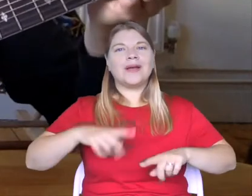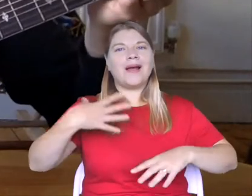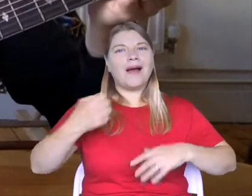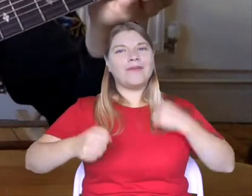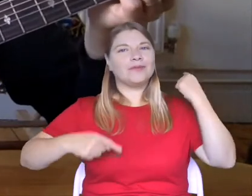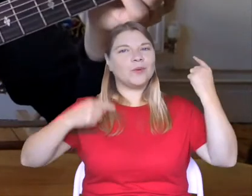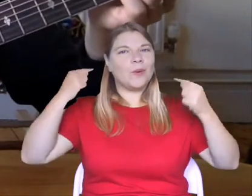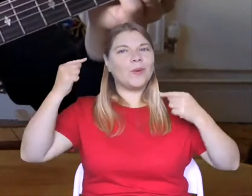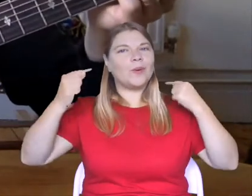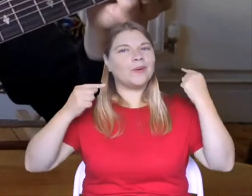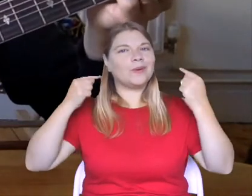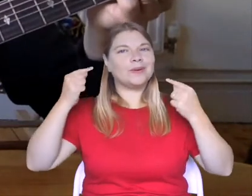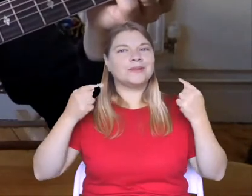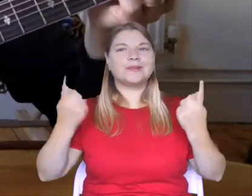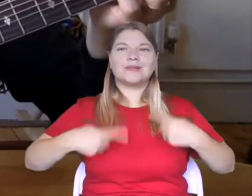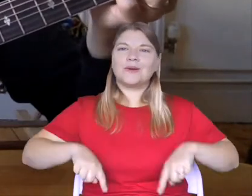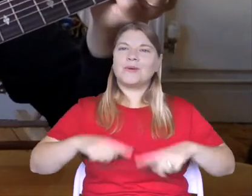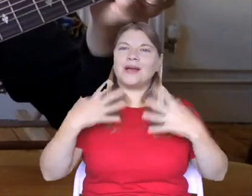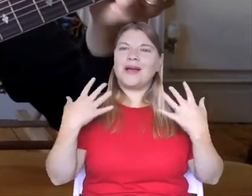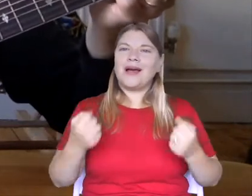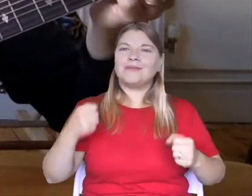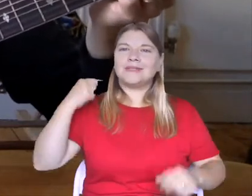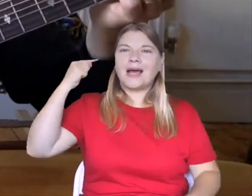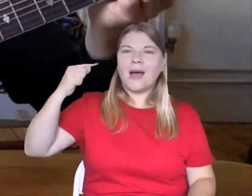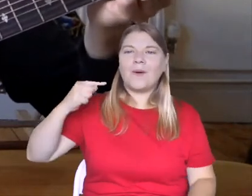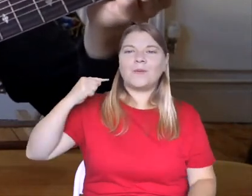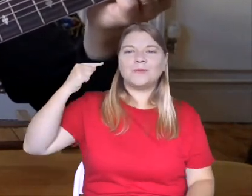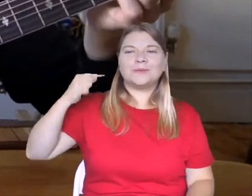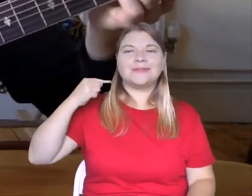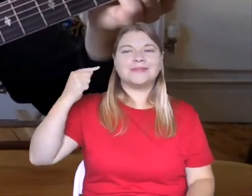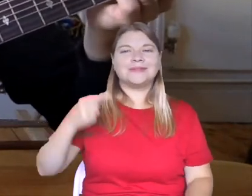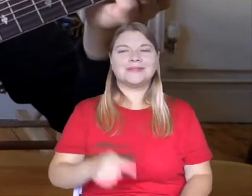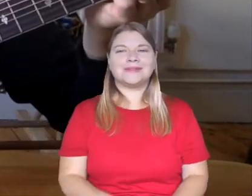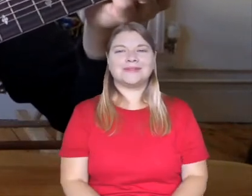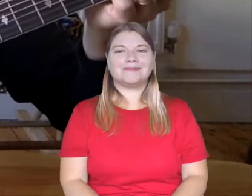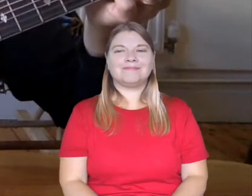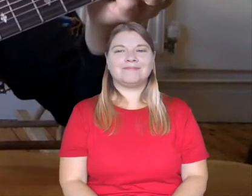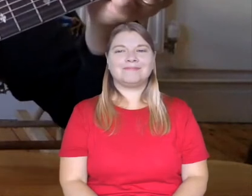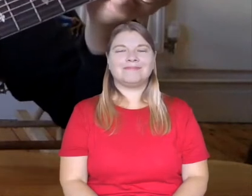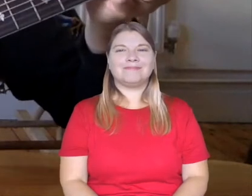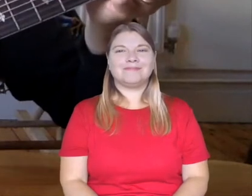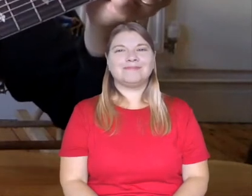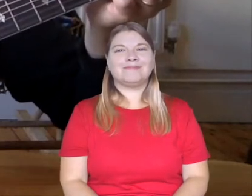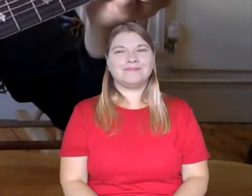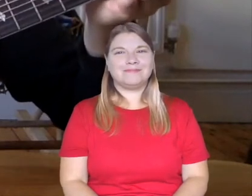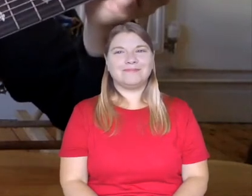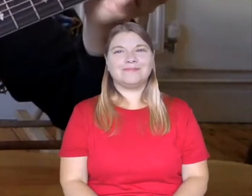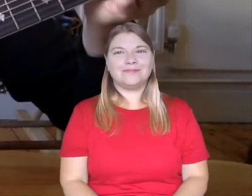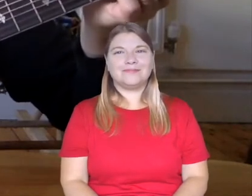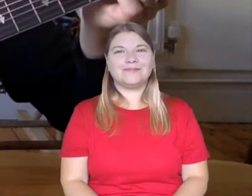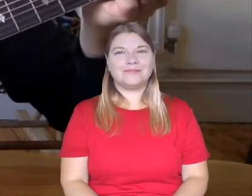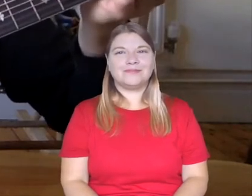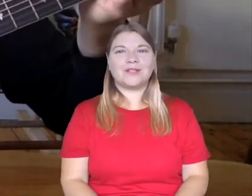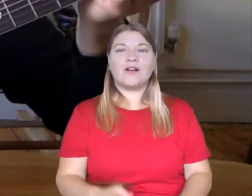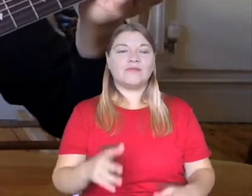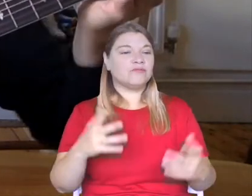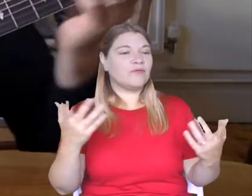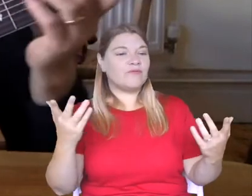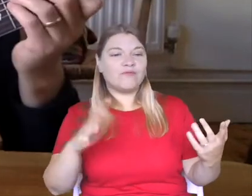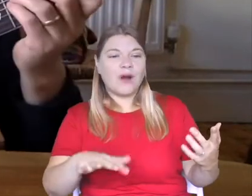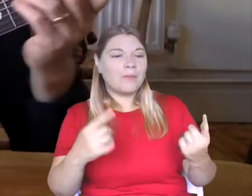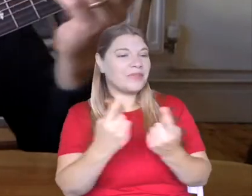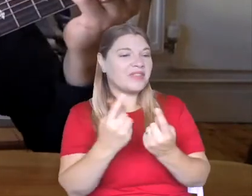We've got noises. We've got sounds. From the things that